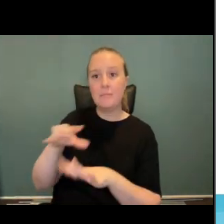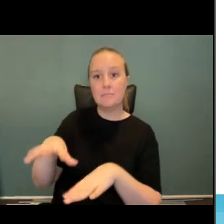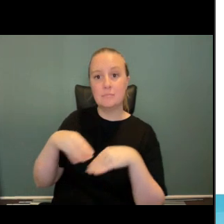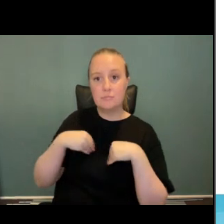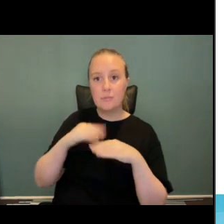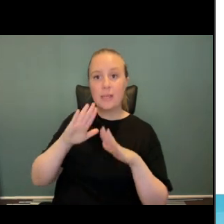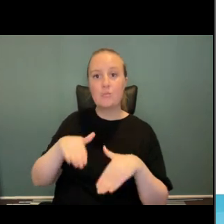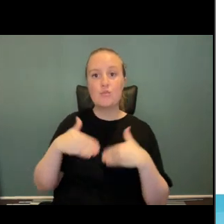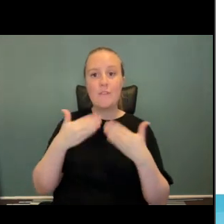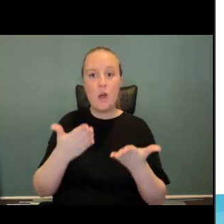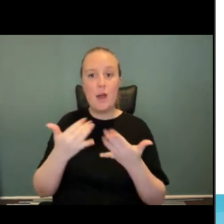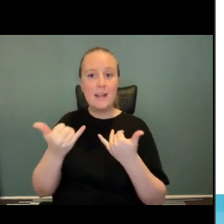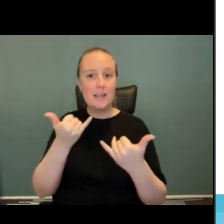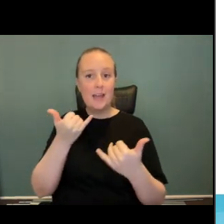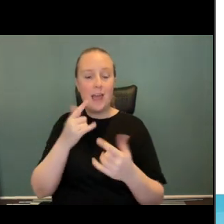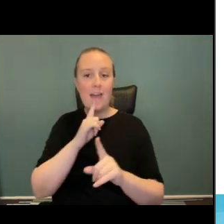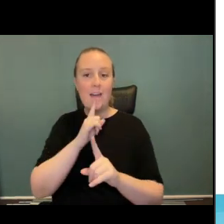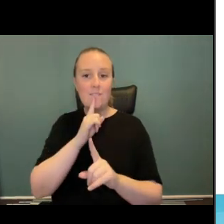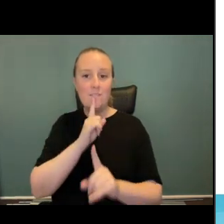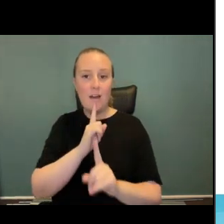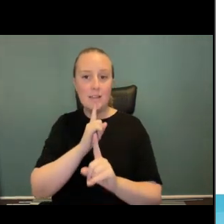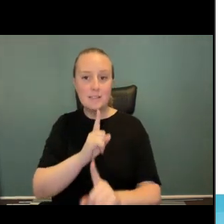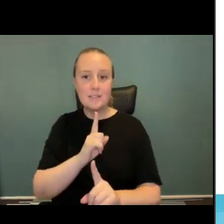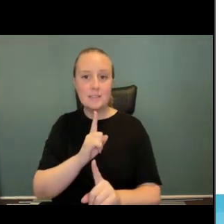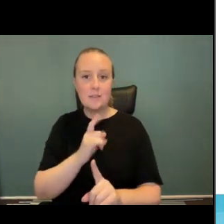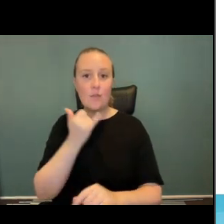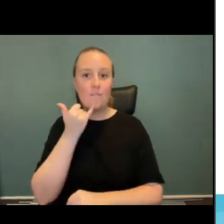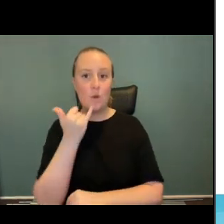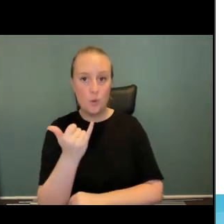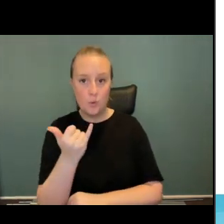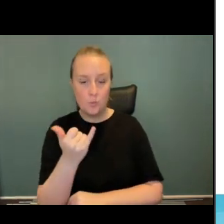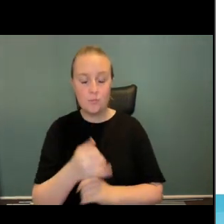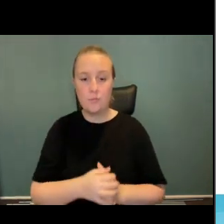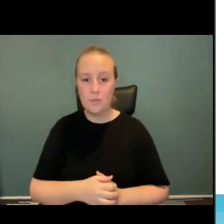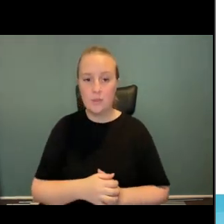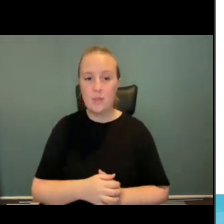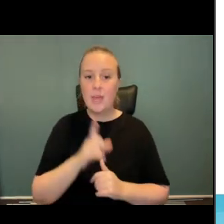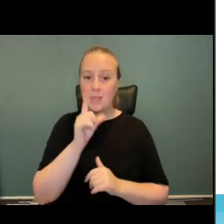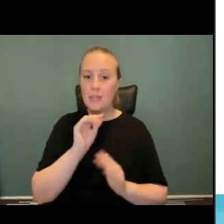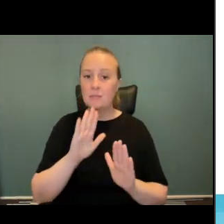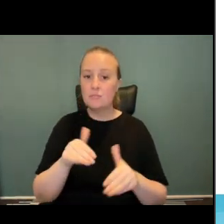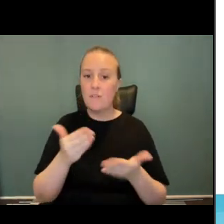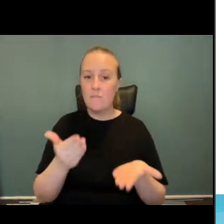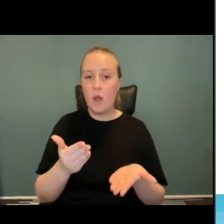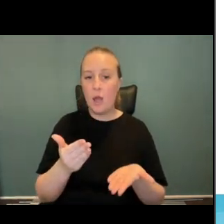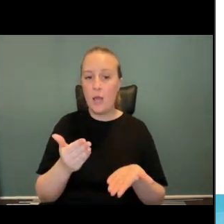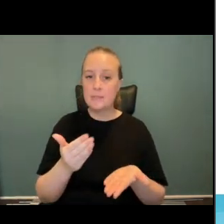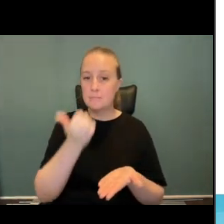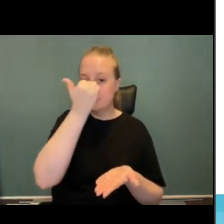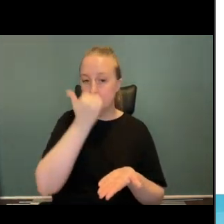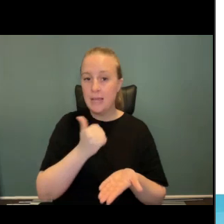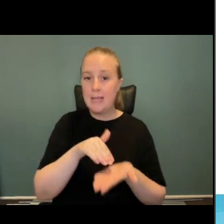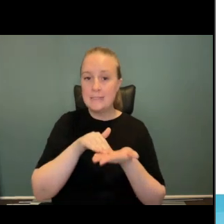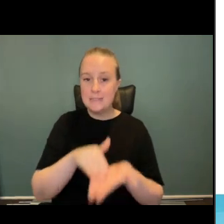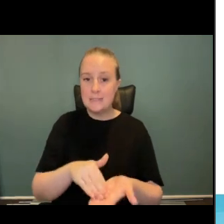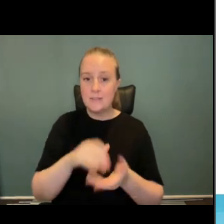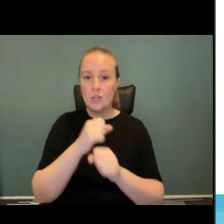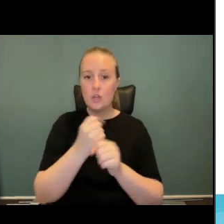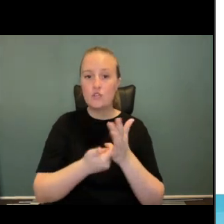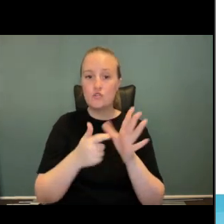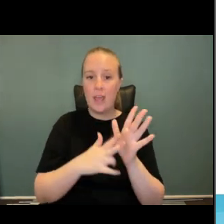phone. We can offer minor assistance, which means a grant of aid to the means and merits test for parentage